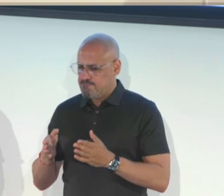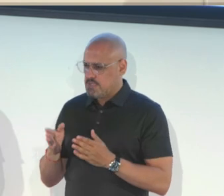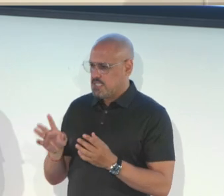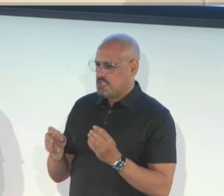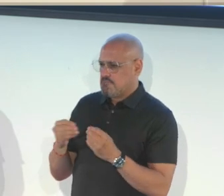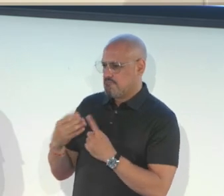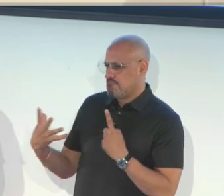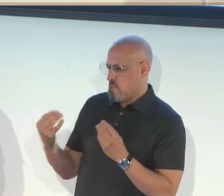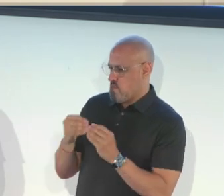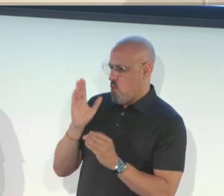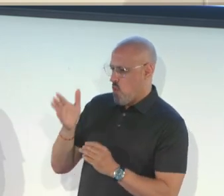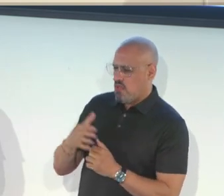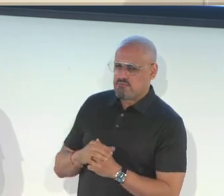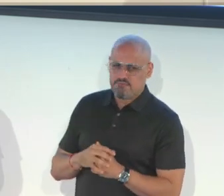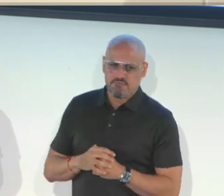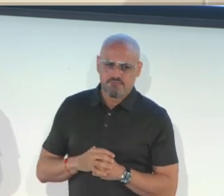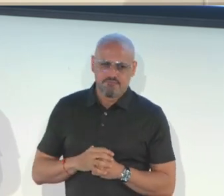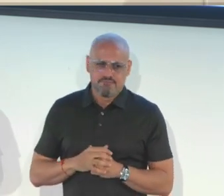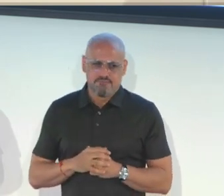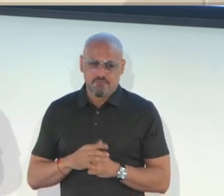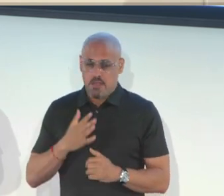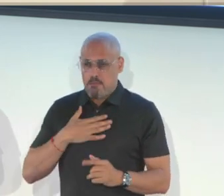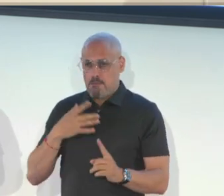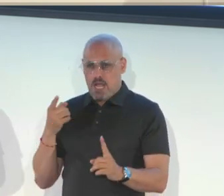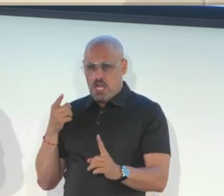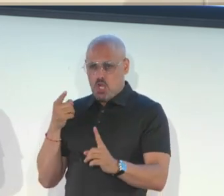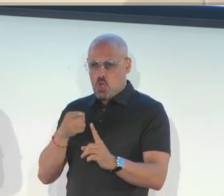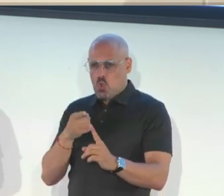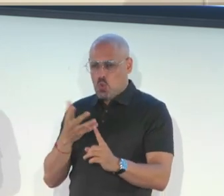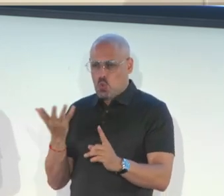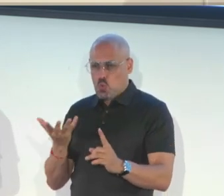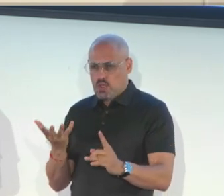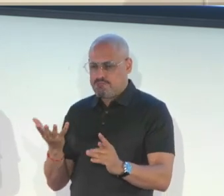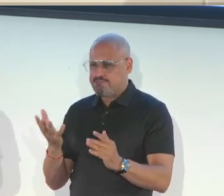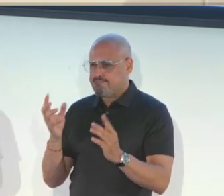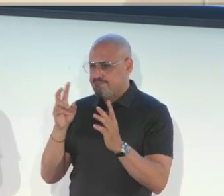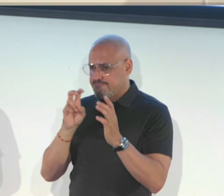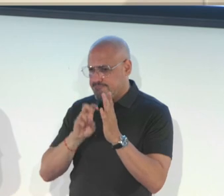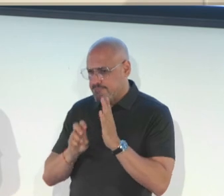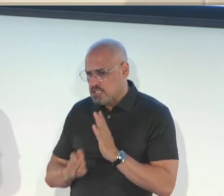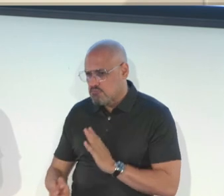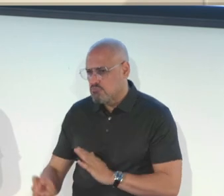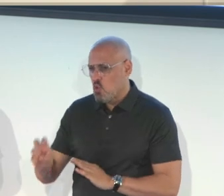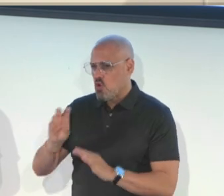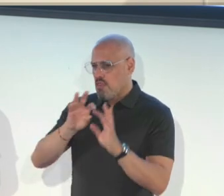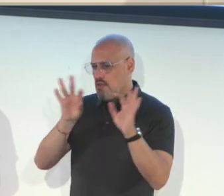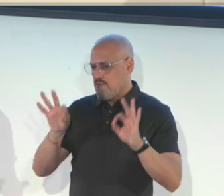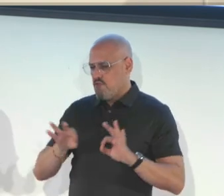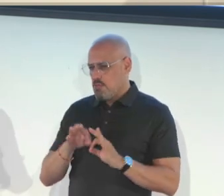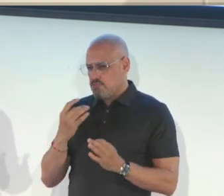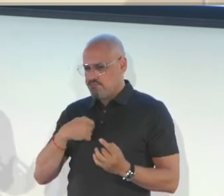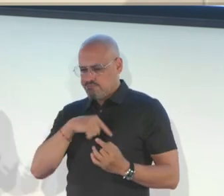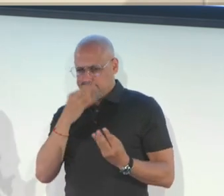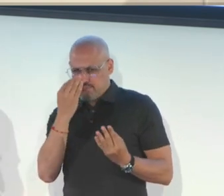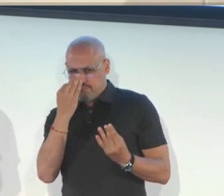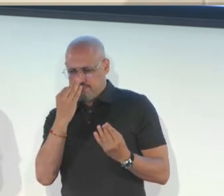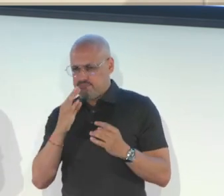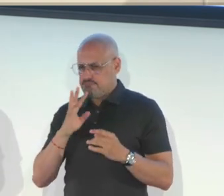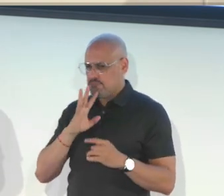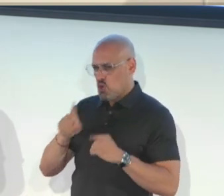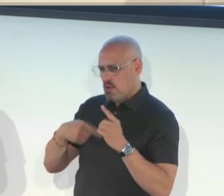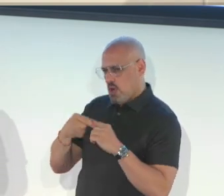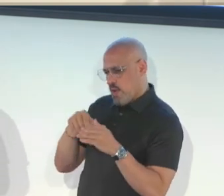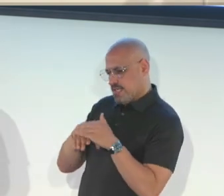about. So my goal in this is to explore the framing in which we think about and talk about